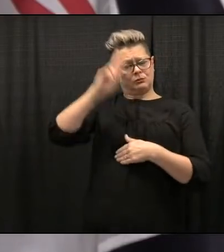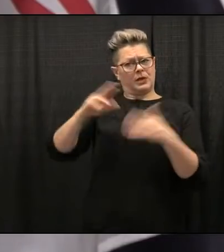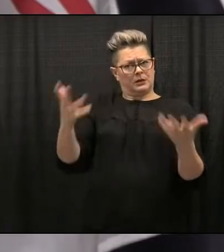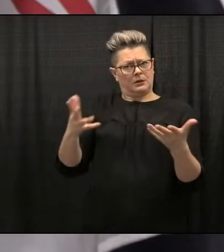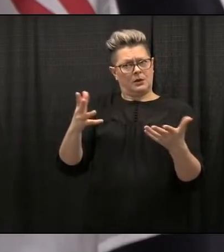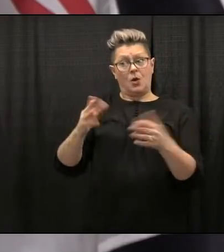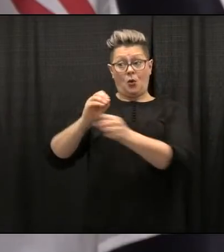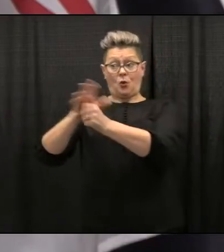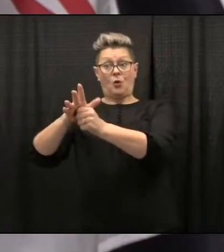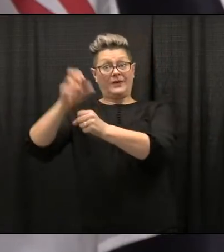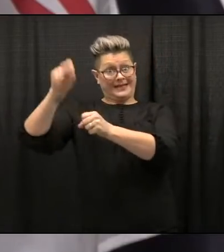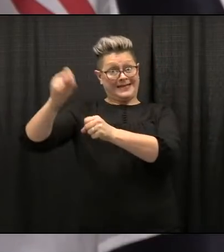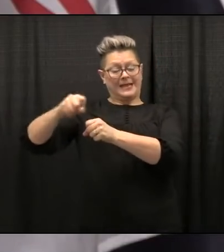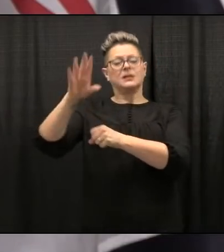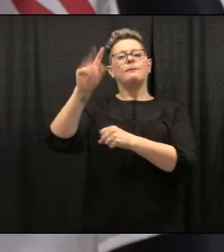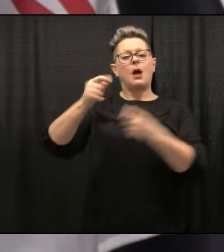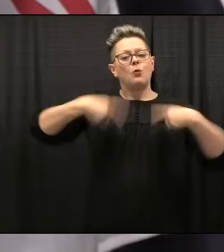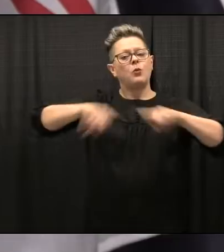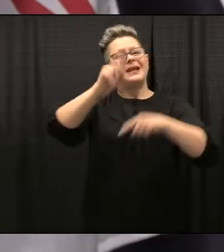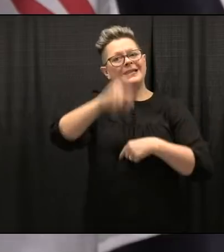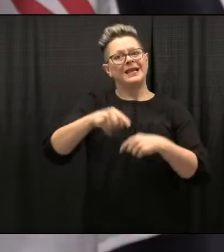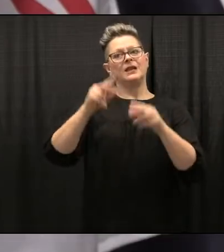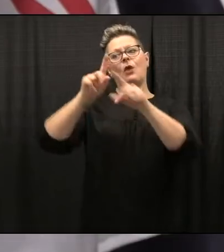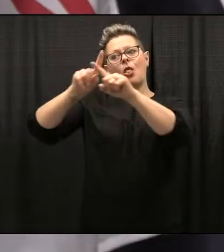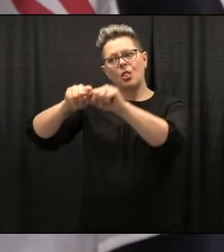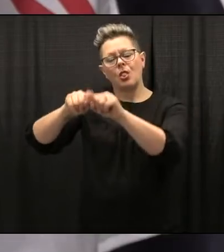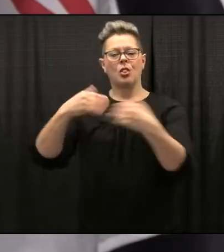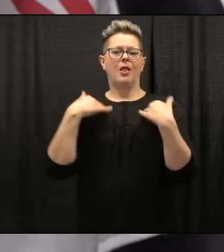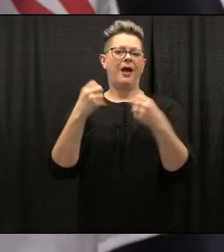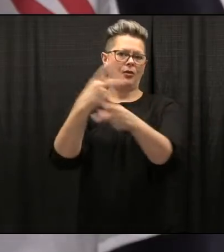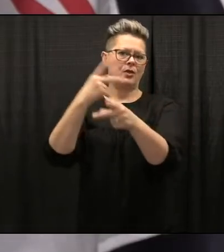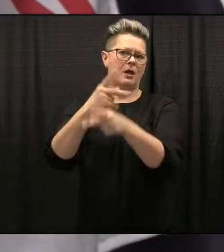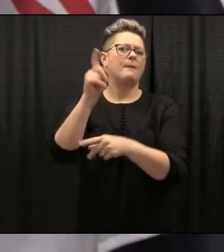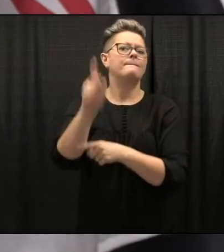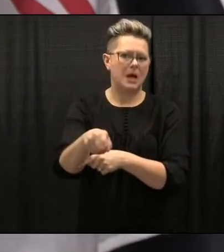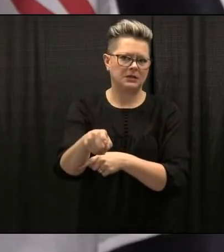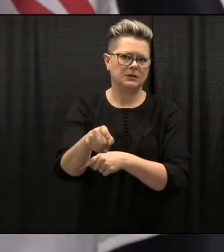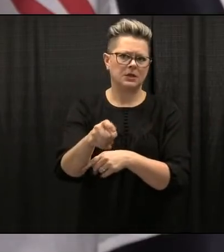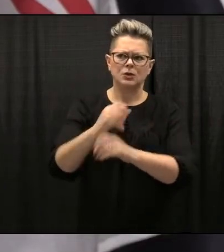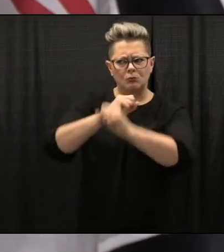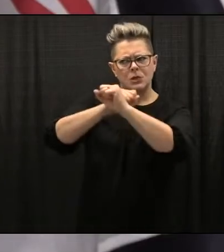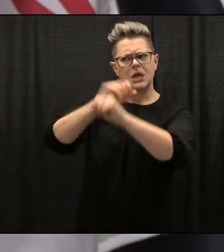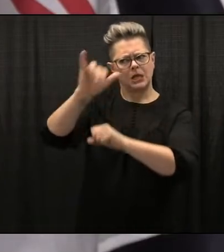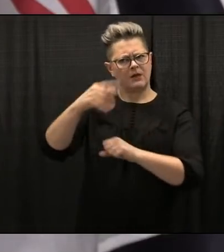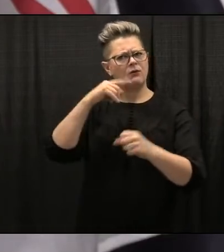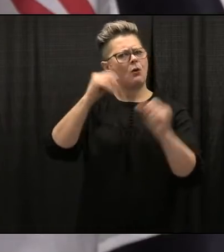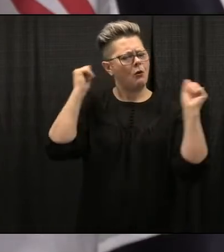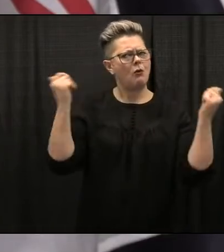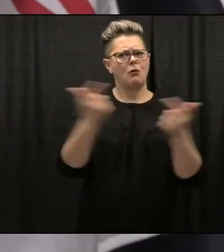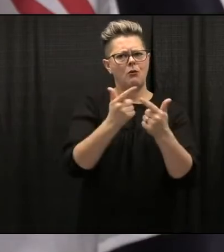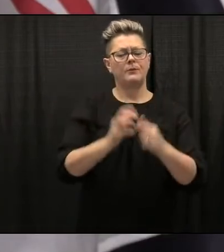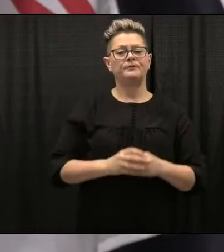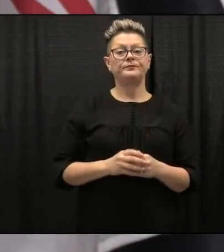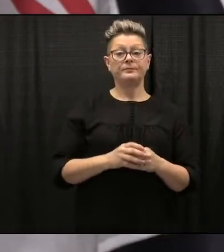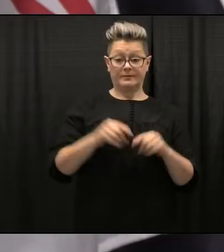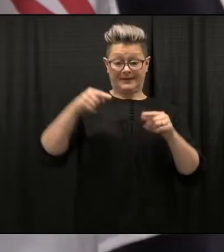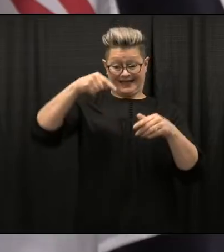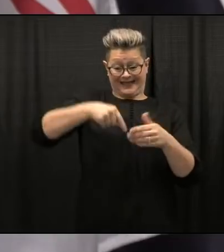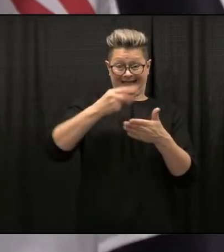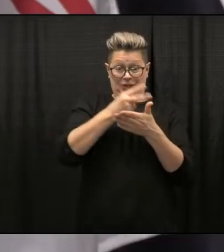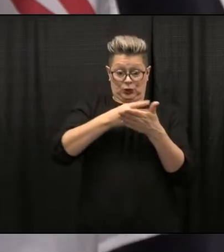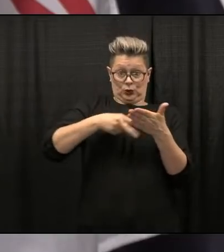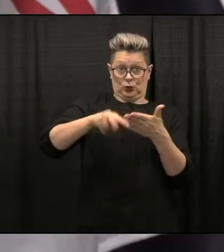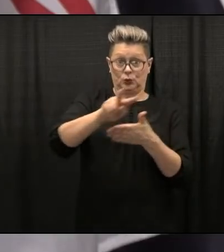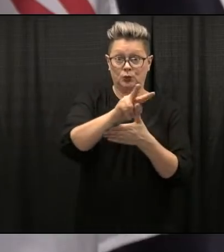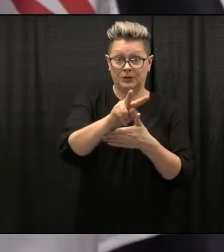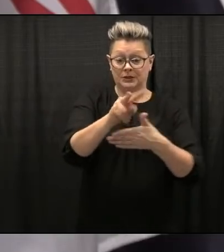healthcare to be there when we need it. So we need to protect that capacity for everyone. Over the next 2 weeks, we will be closely monitoring several